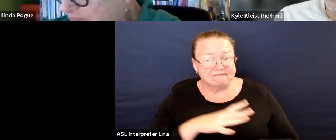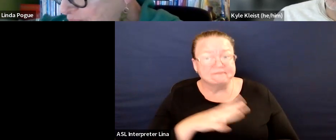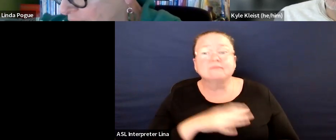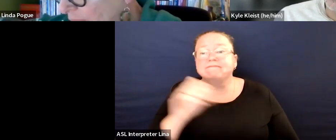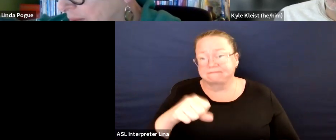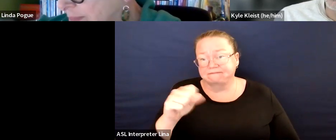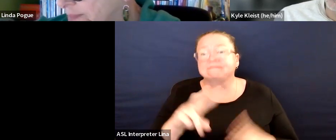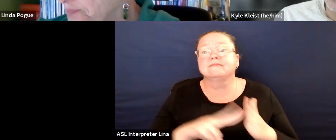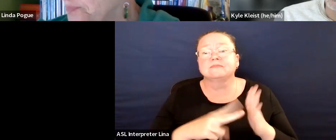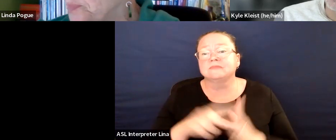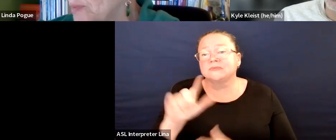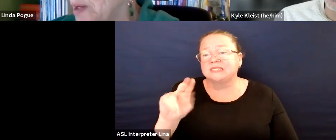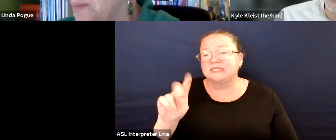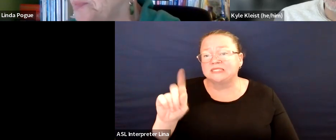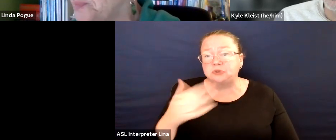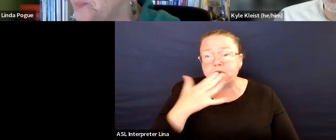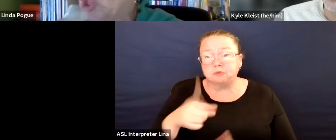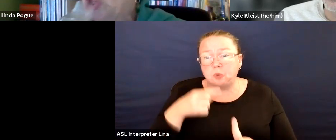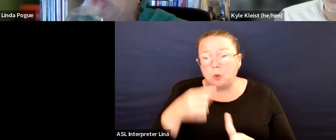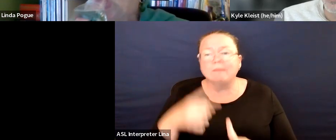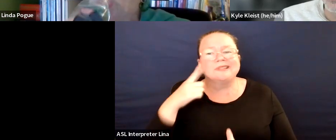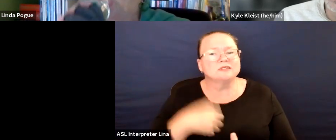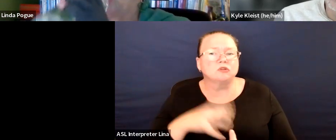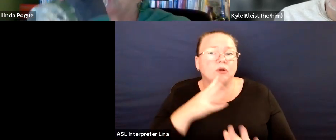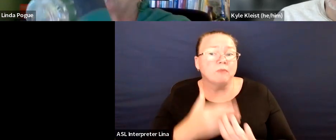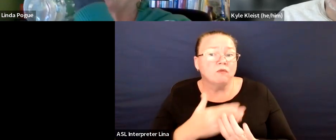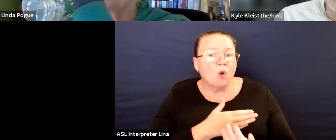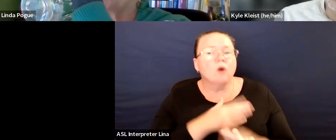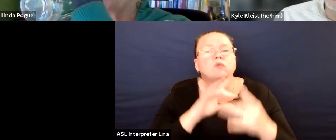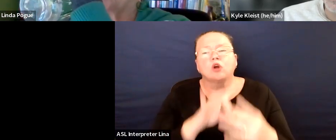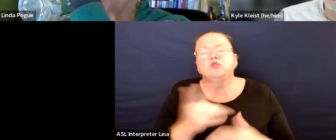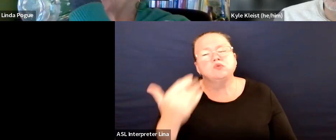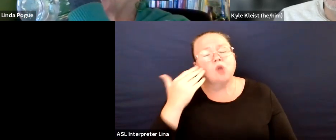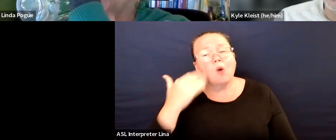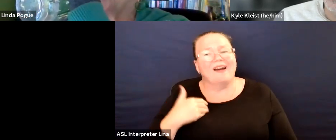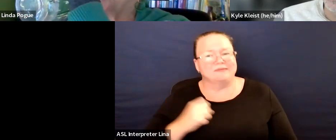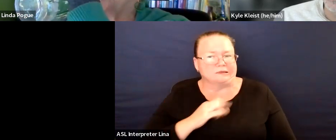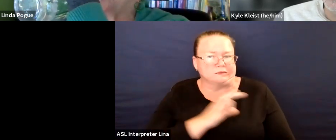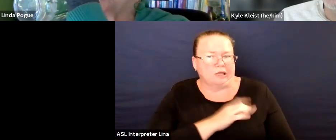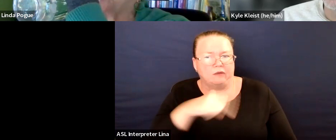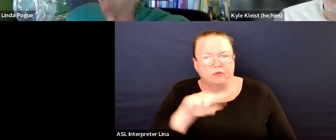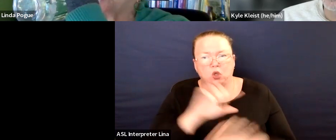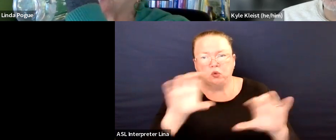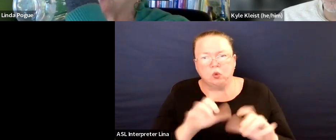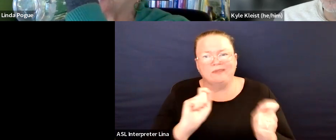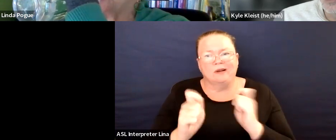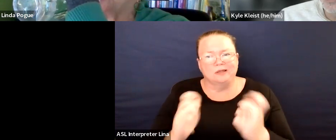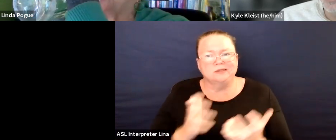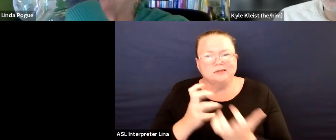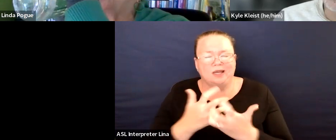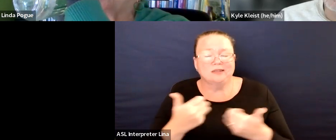yeah, I mean, Linda, you make a great point because I was talking earlier about, you know, that I have a staff that is doing an adaptive gaming